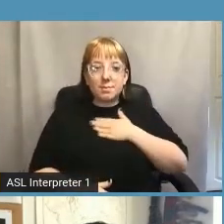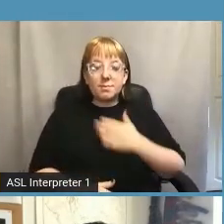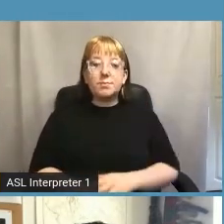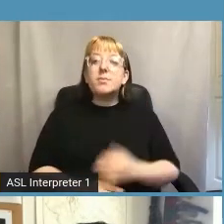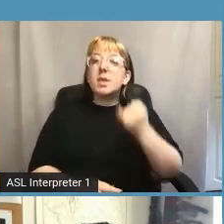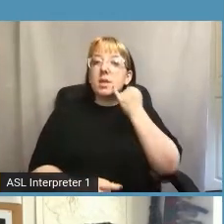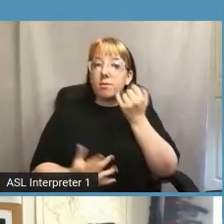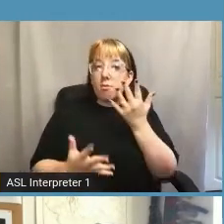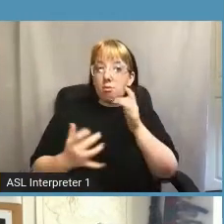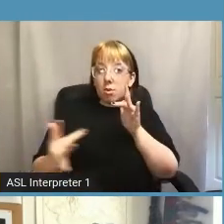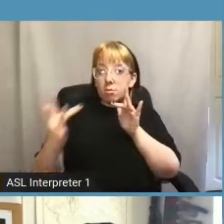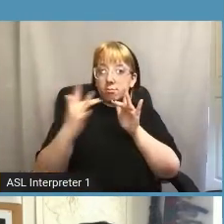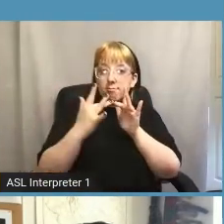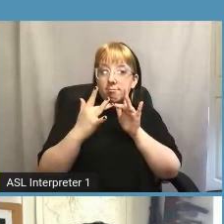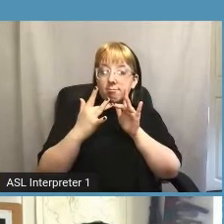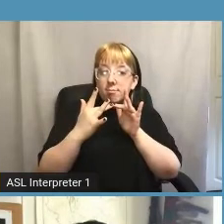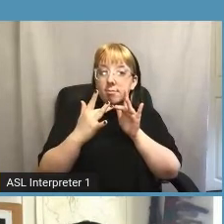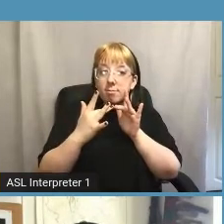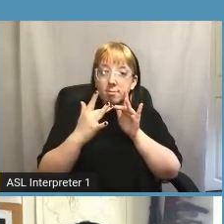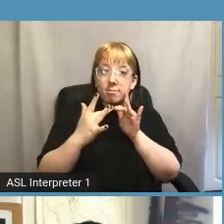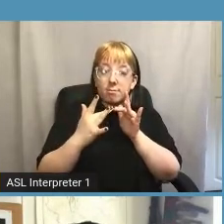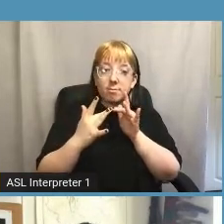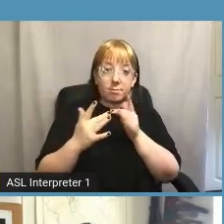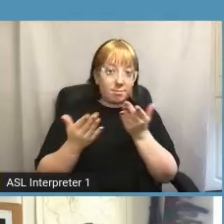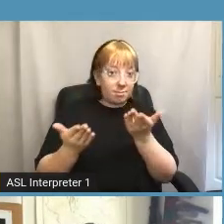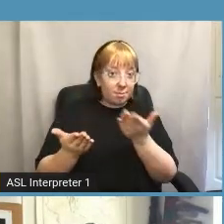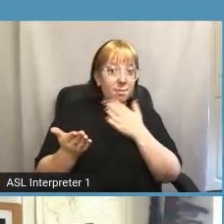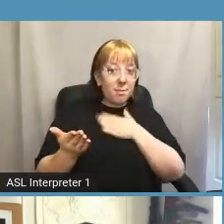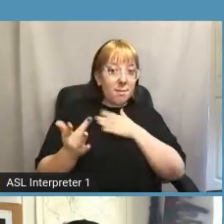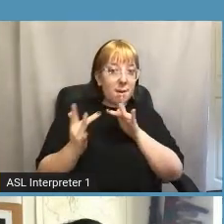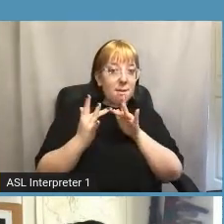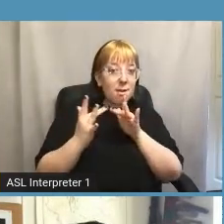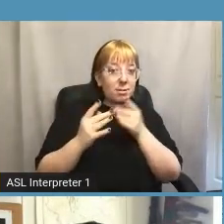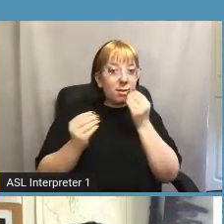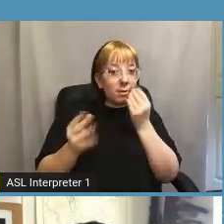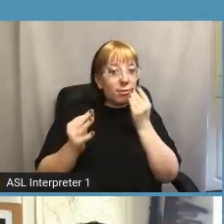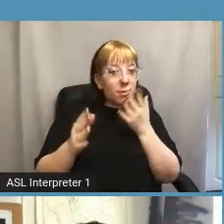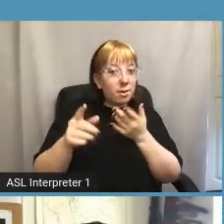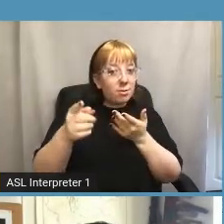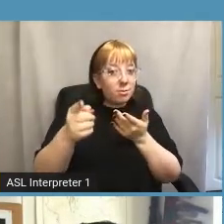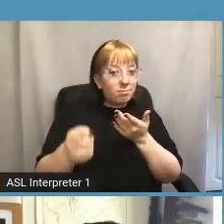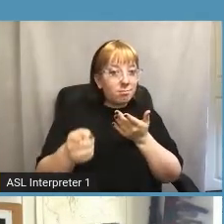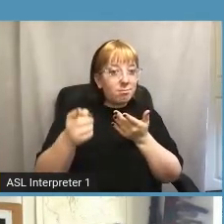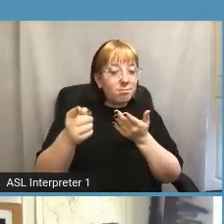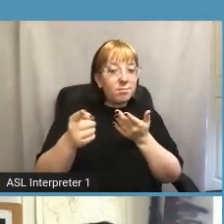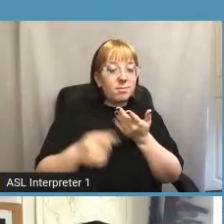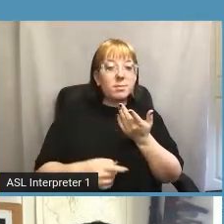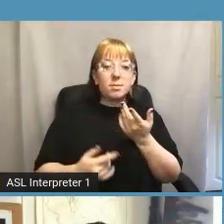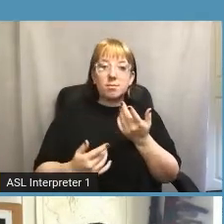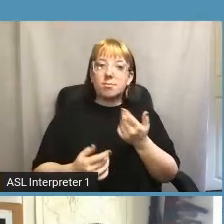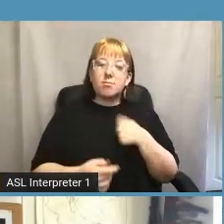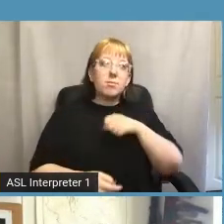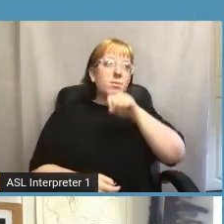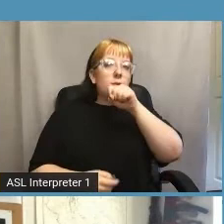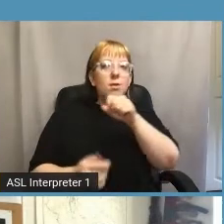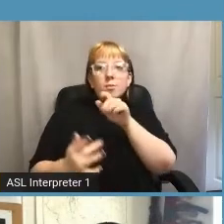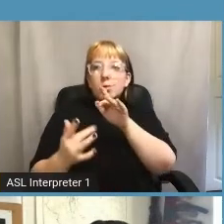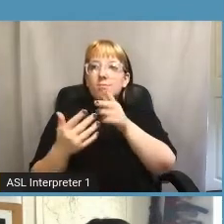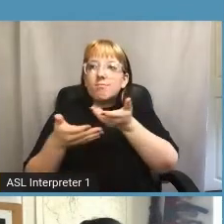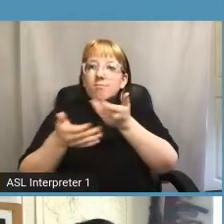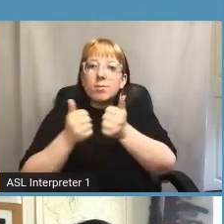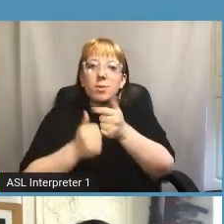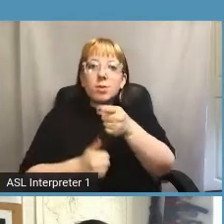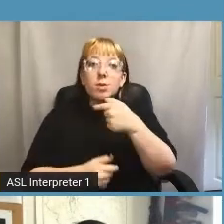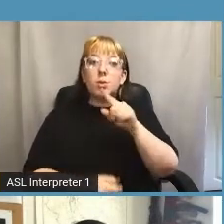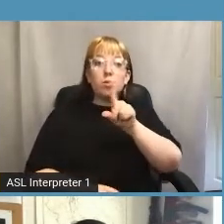out to me, here's my contact information. I would love to connect with you. If you have any questions or ideas, that would be great.